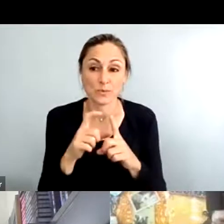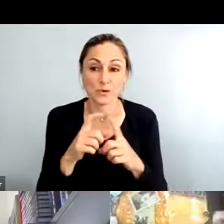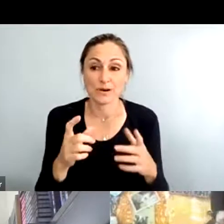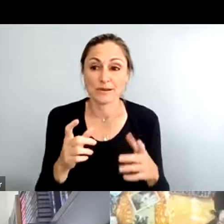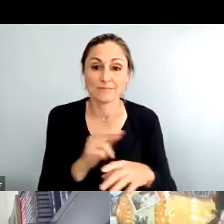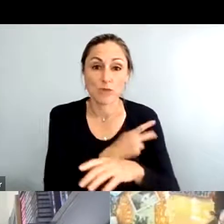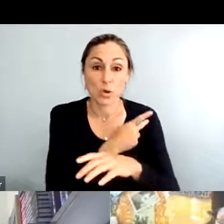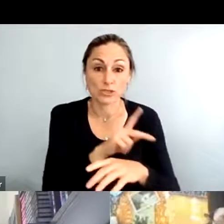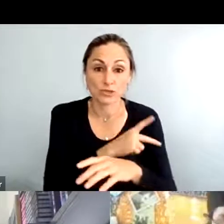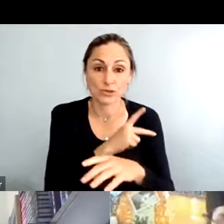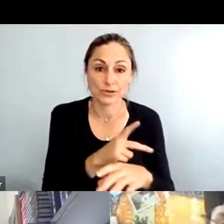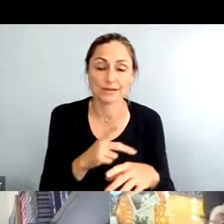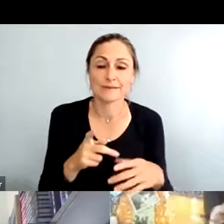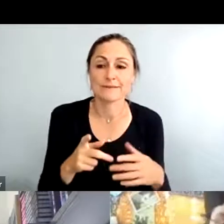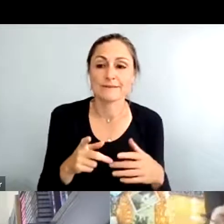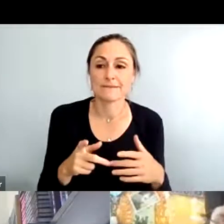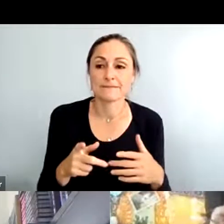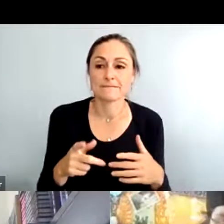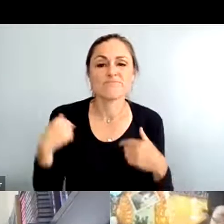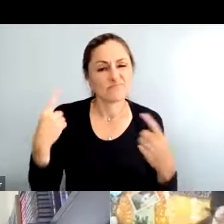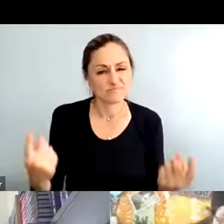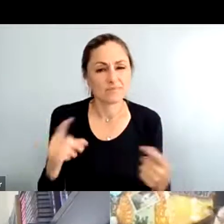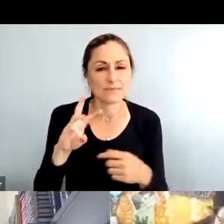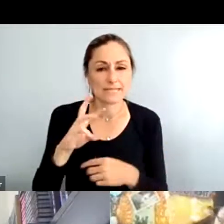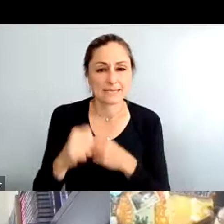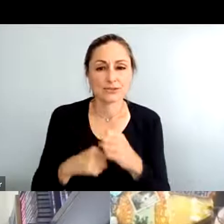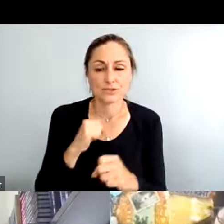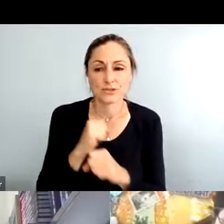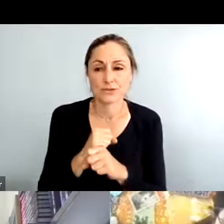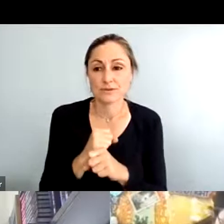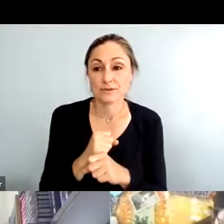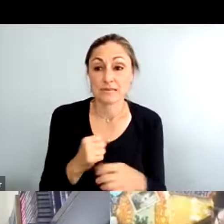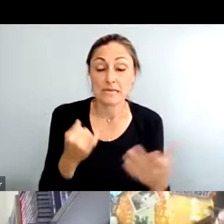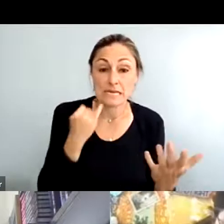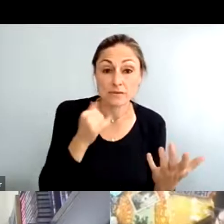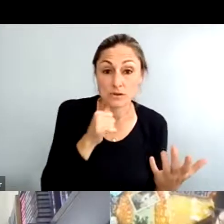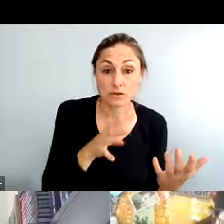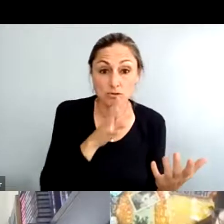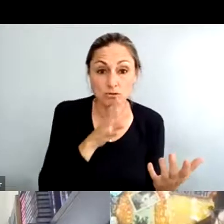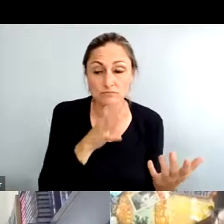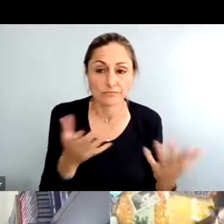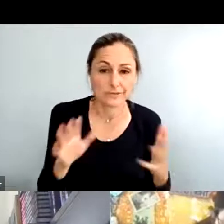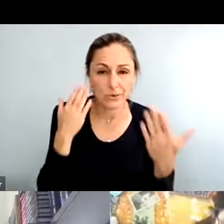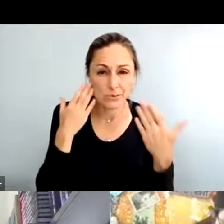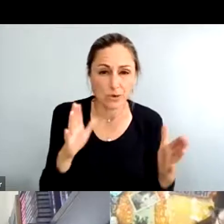for about the past 6 years. And if you're not familiar with that medium, essentially what it is that